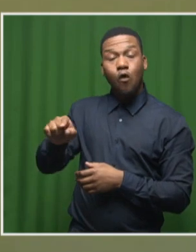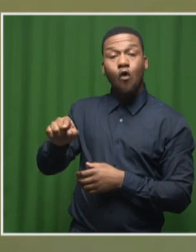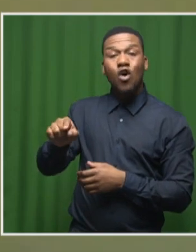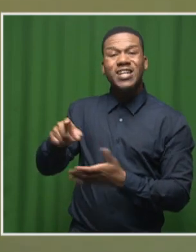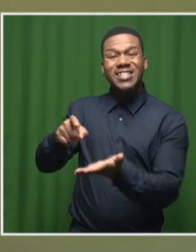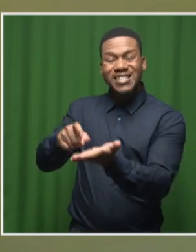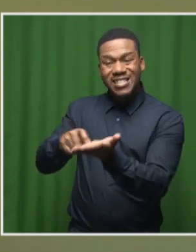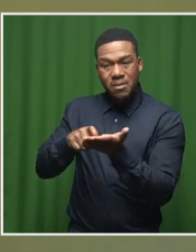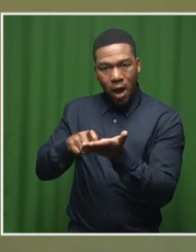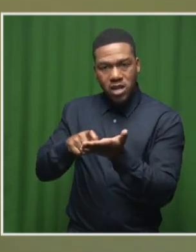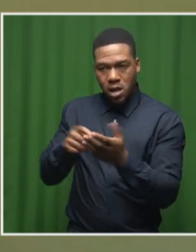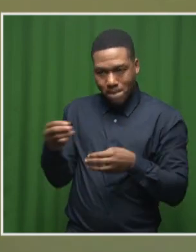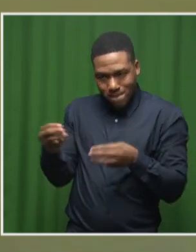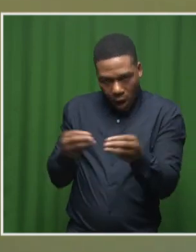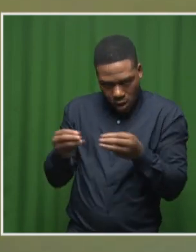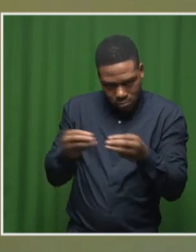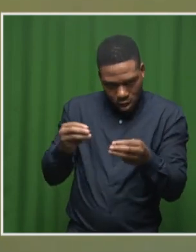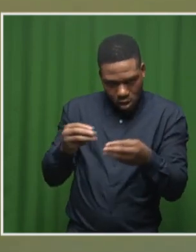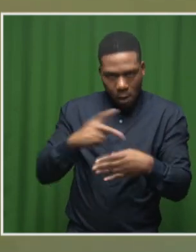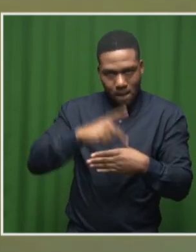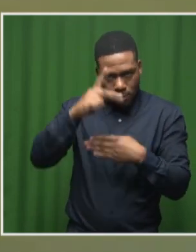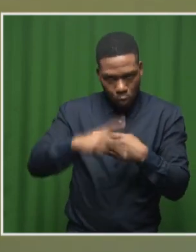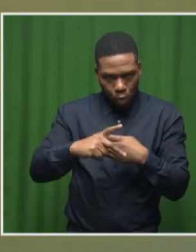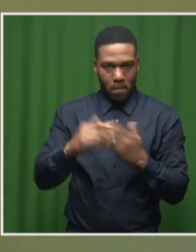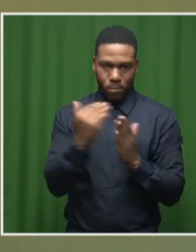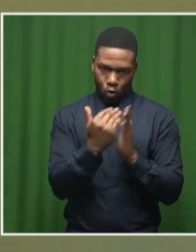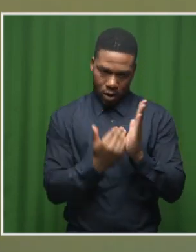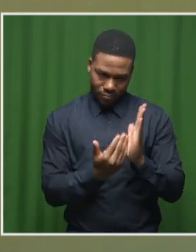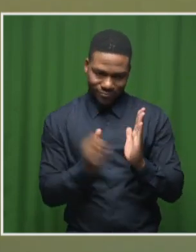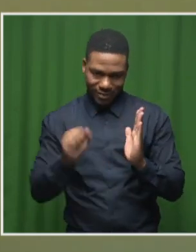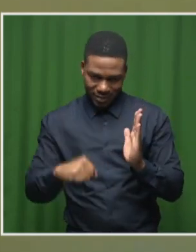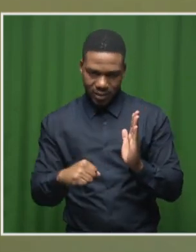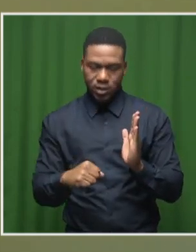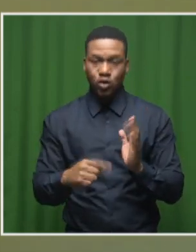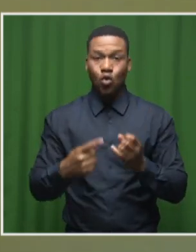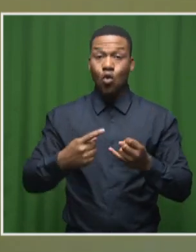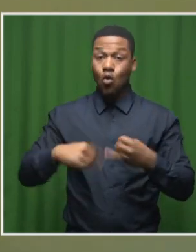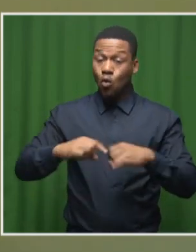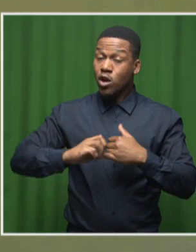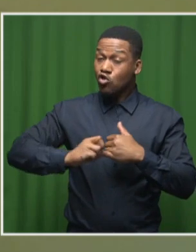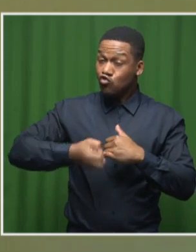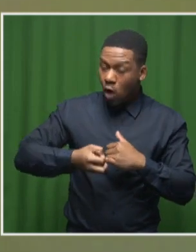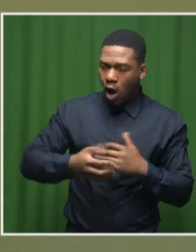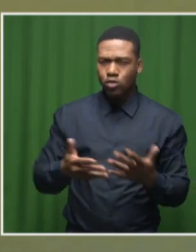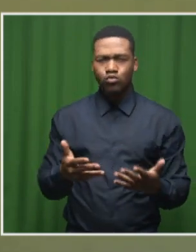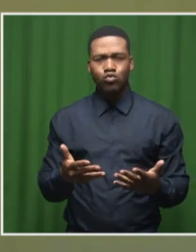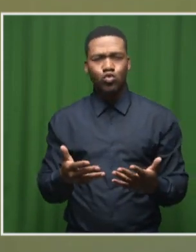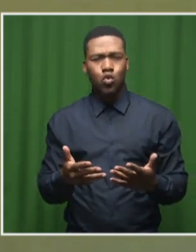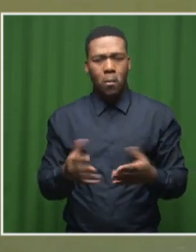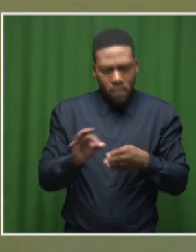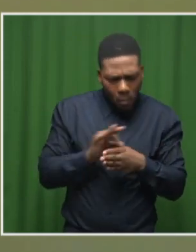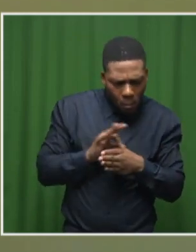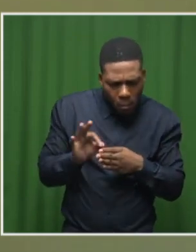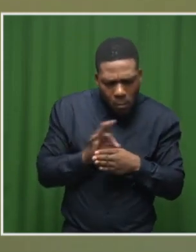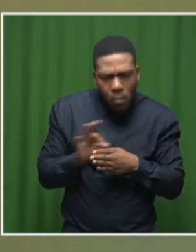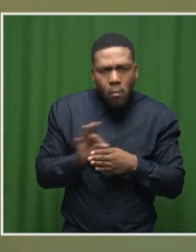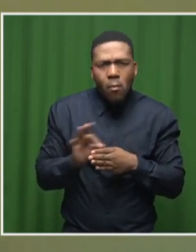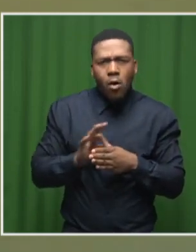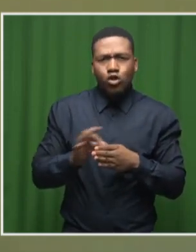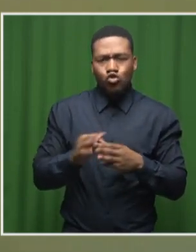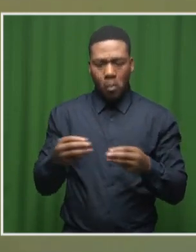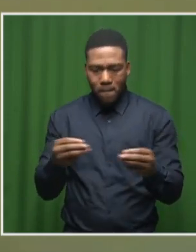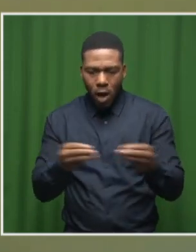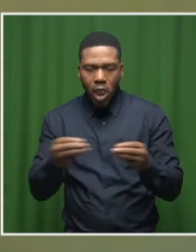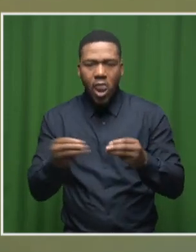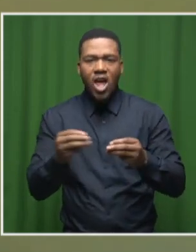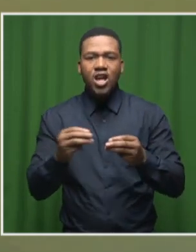program. During our media briefing, as part of our strategy for to manage the